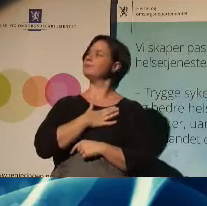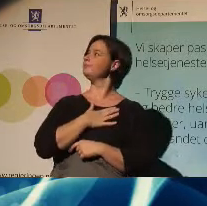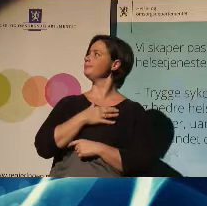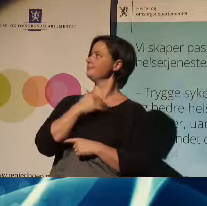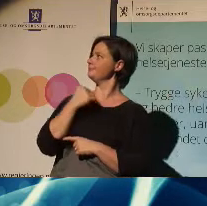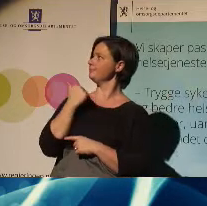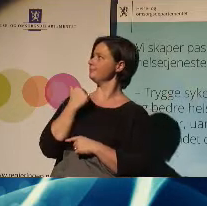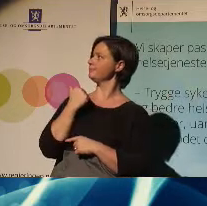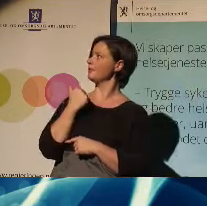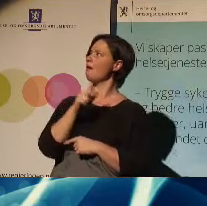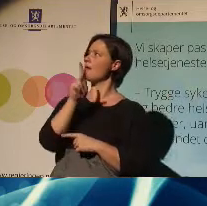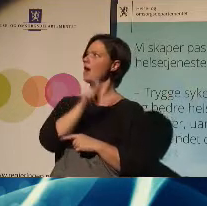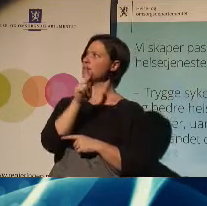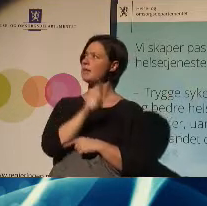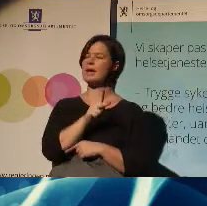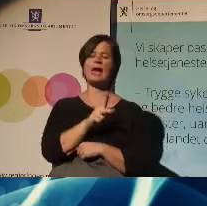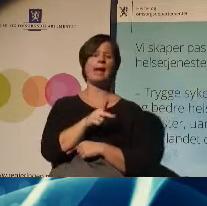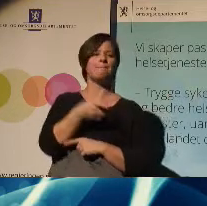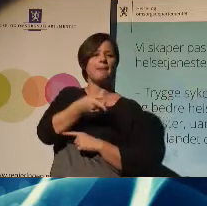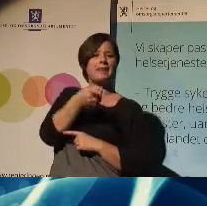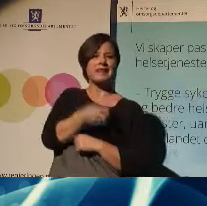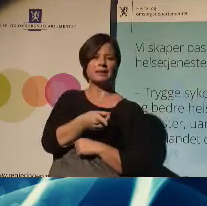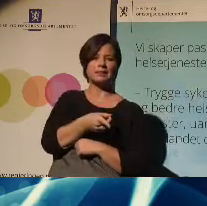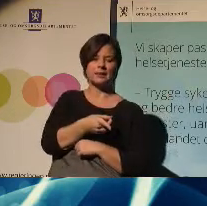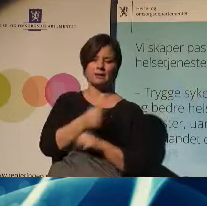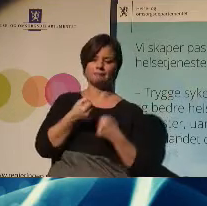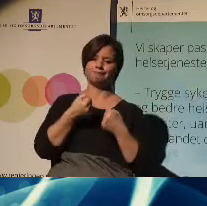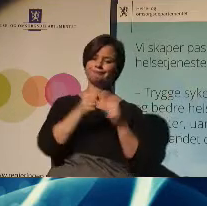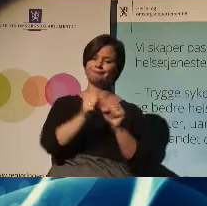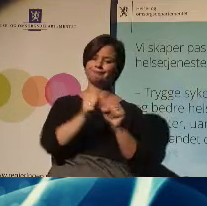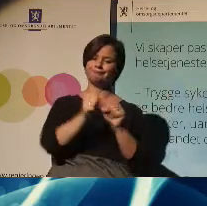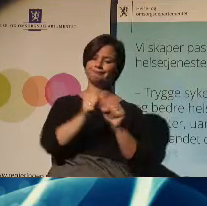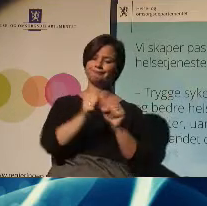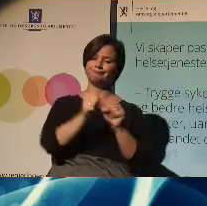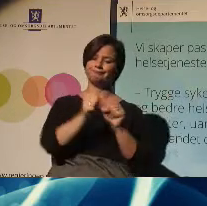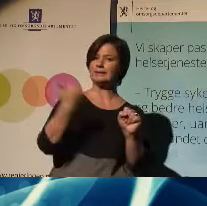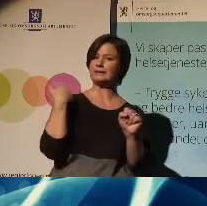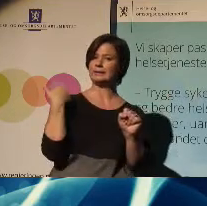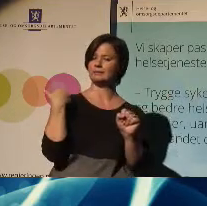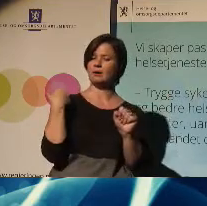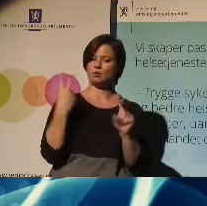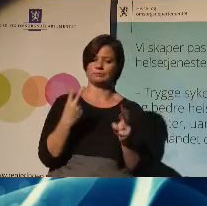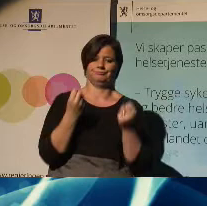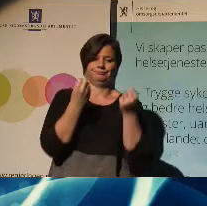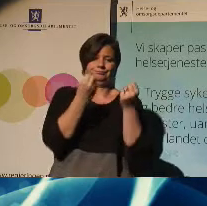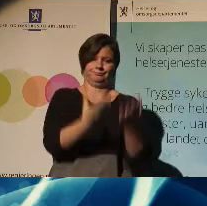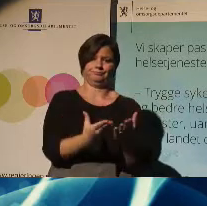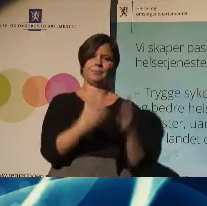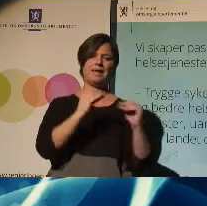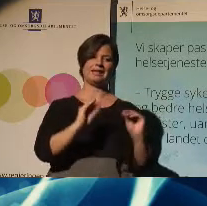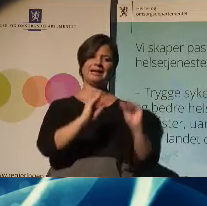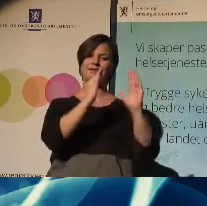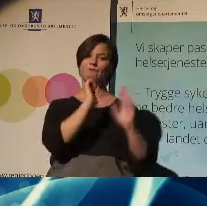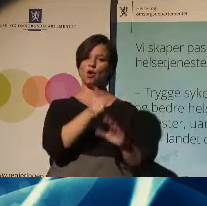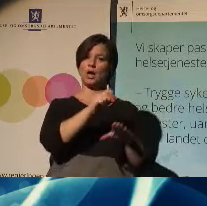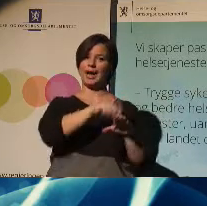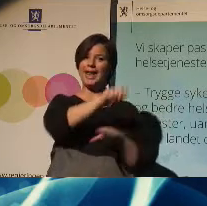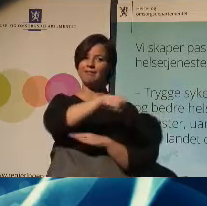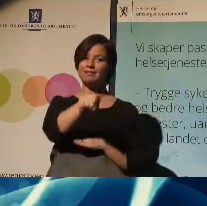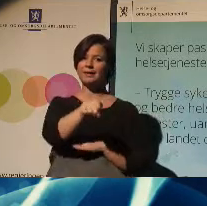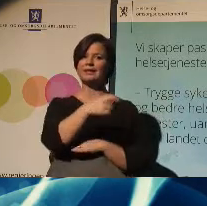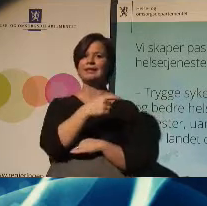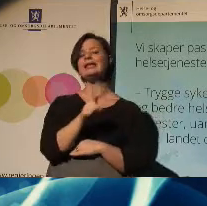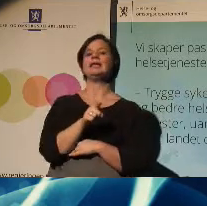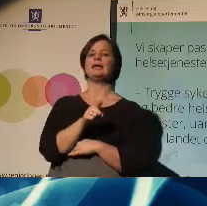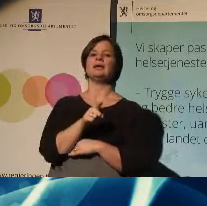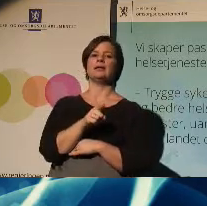toured Europe 3 years ago in search of innovations that would help them to add greater value to the lives of their clients, picked out